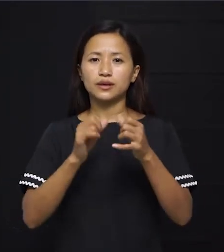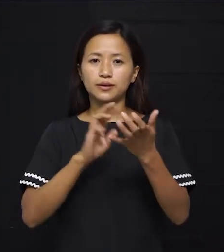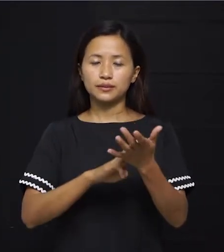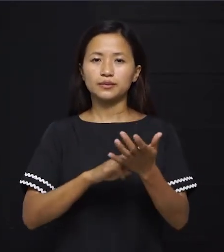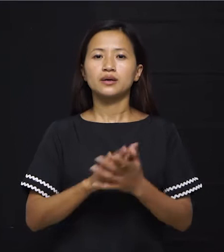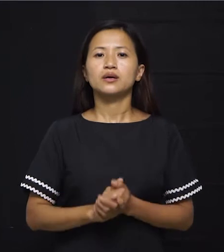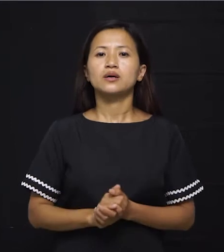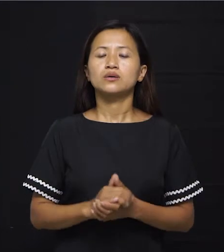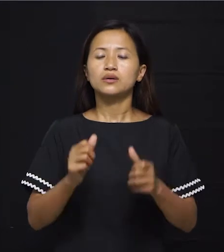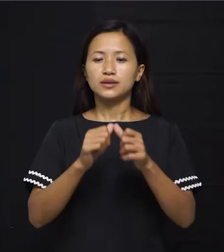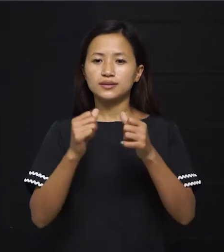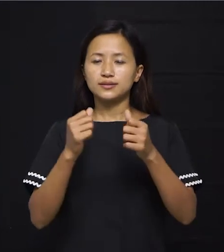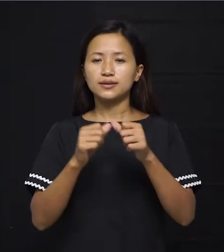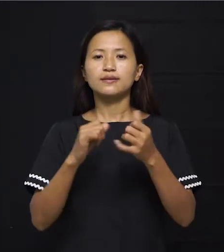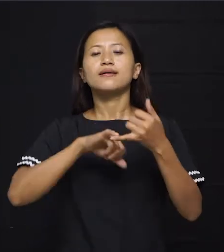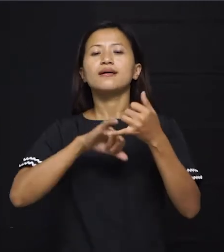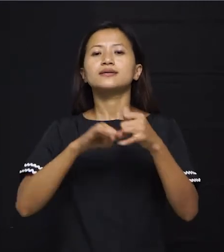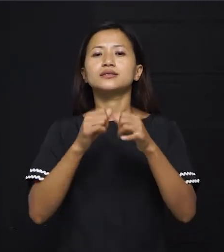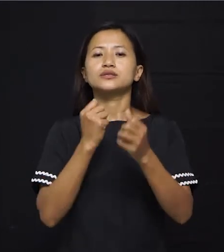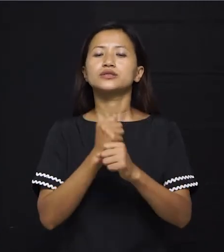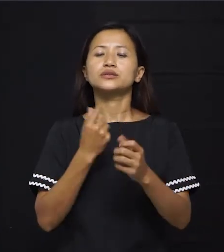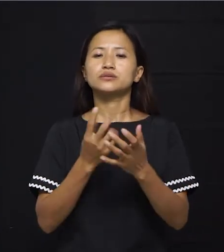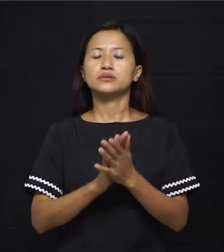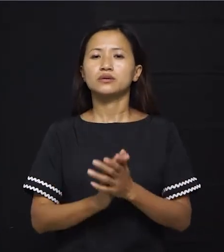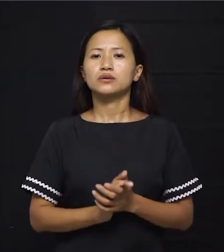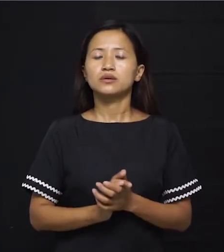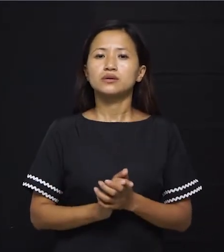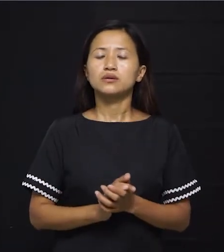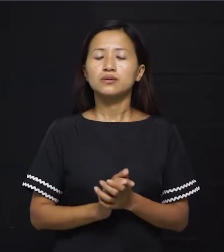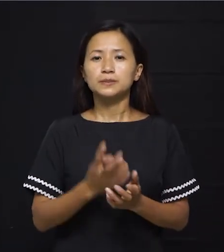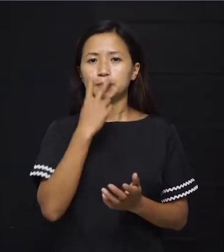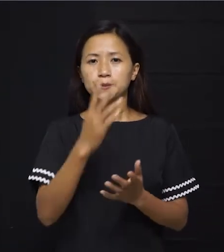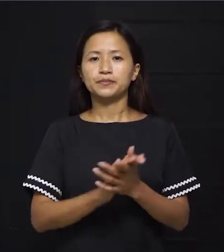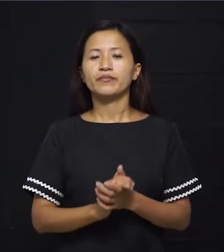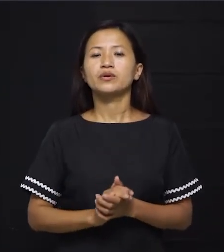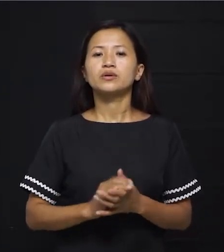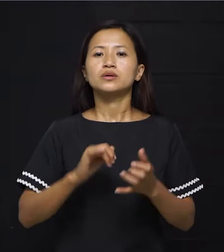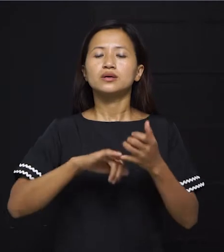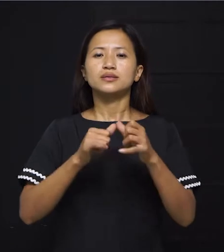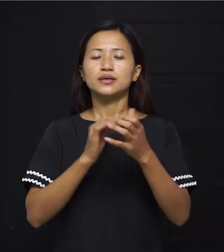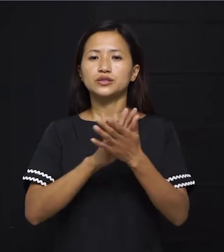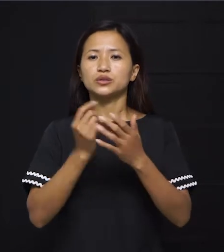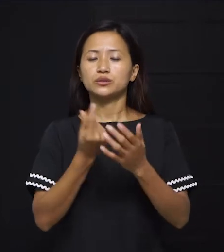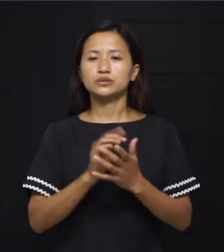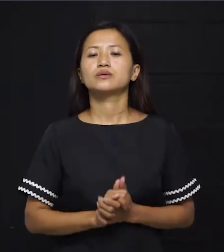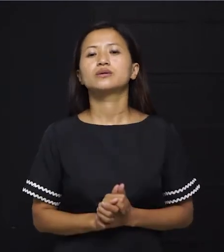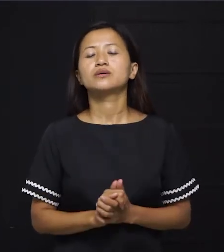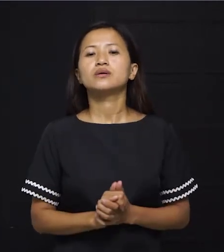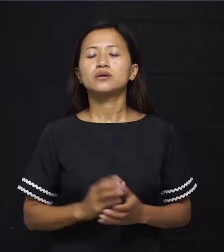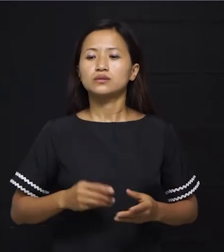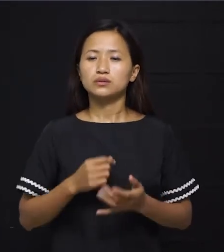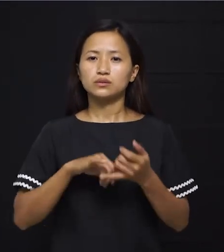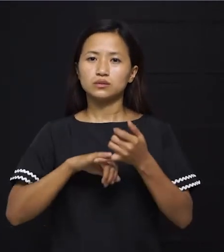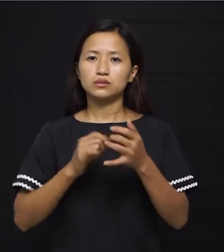also address him as Sahu. I want you to know that I'm referring to Samju Sahu when I say Sahu, okay? He sold one of